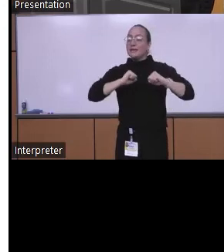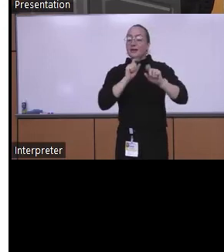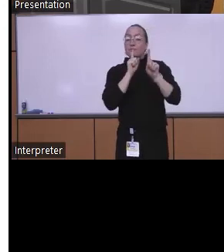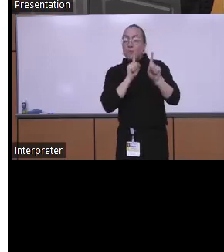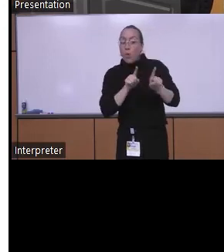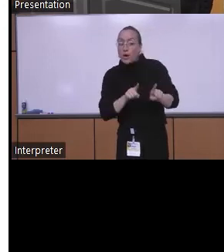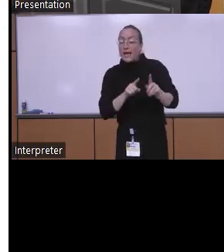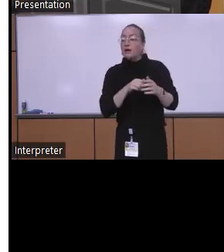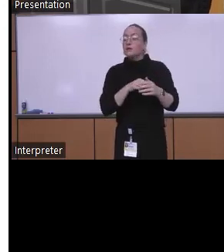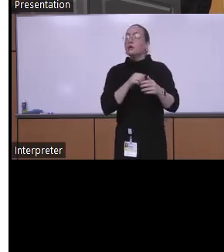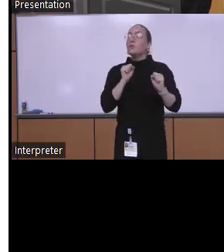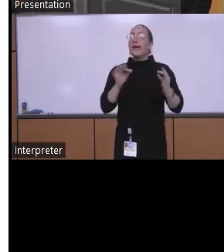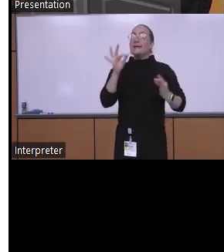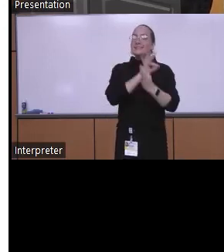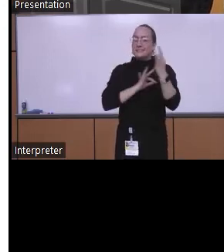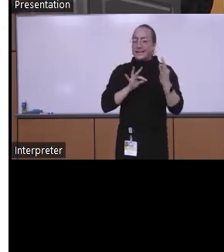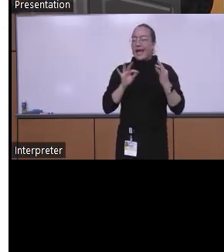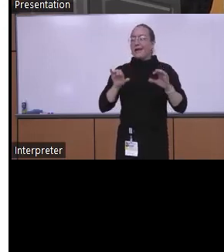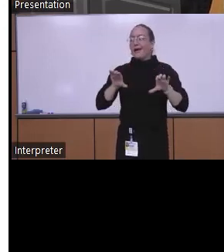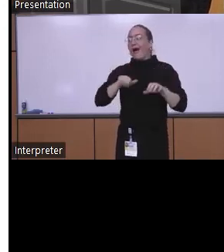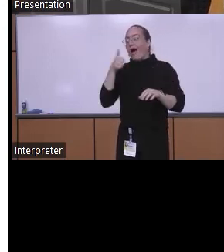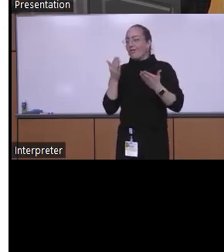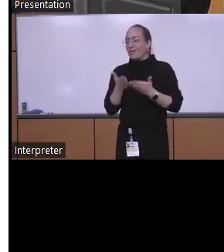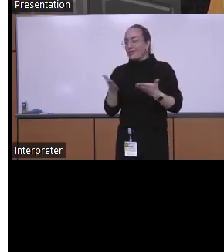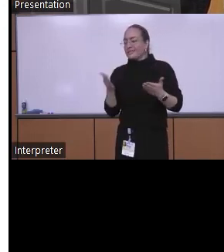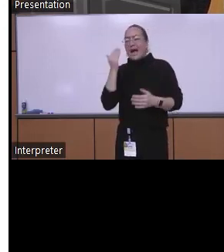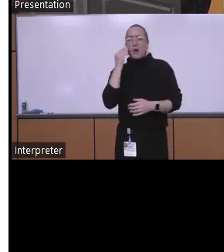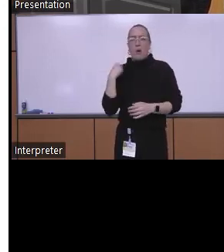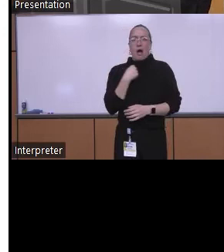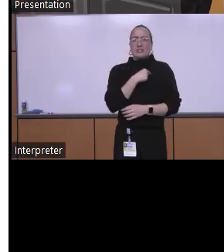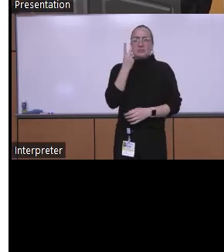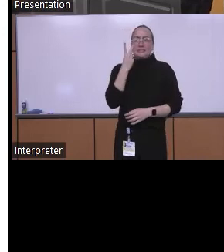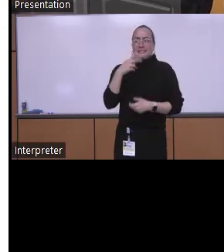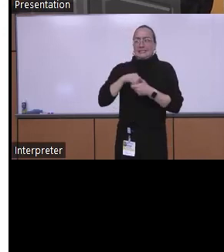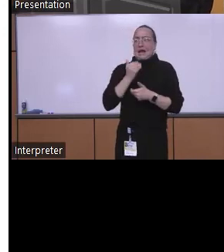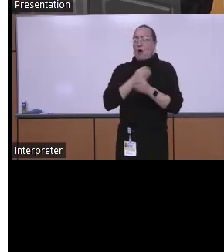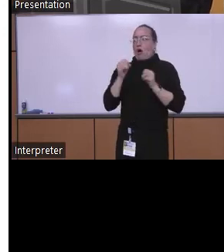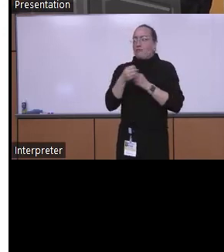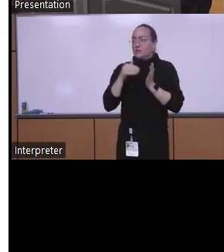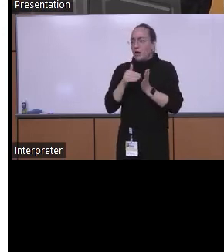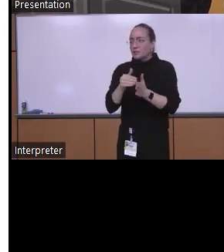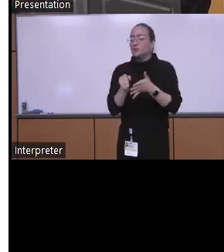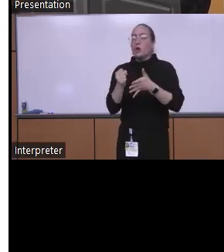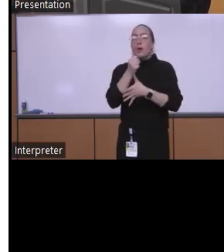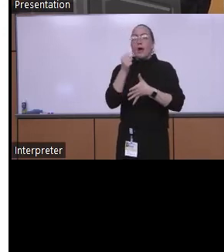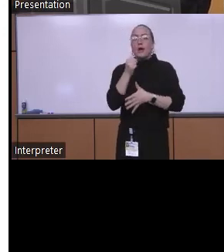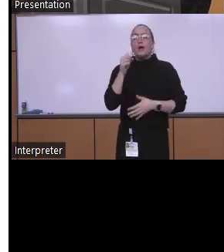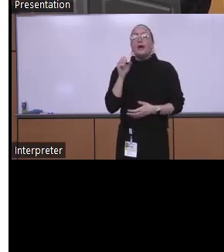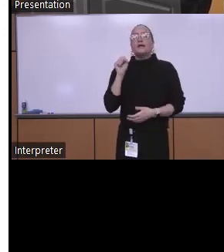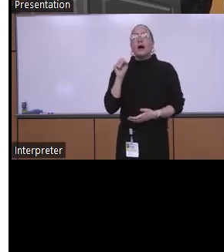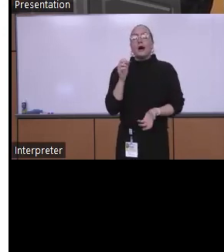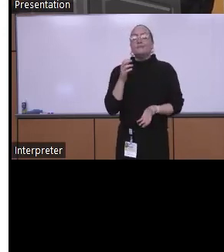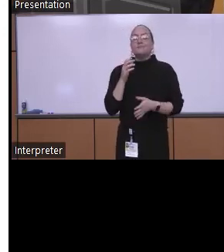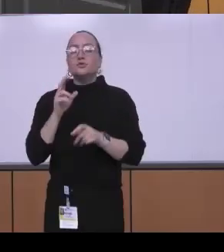for many other things that all of us are handling in our offices all the time. So the primary substance use, the primary mental illness, that so many of